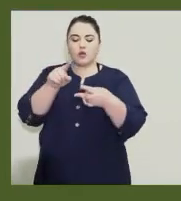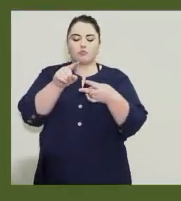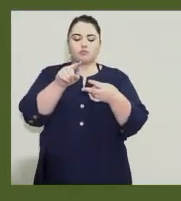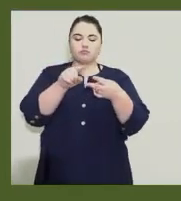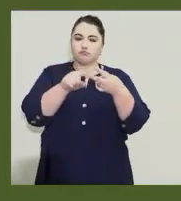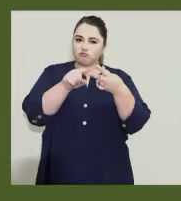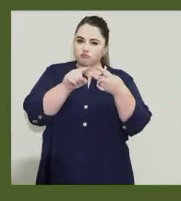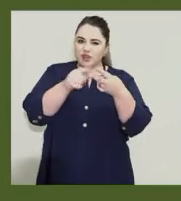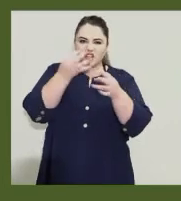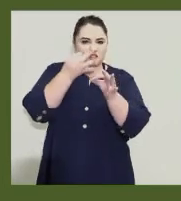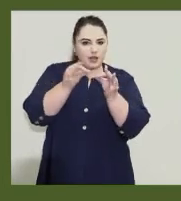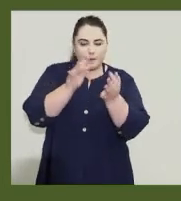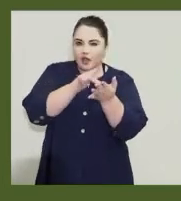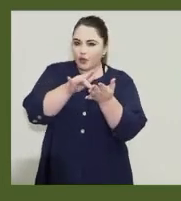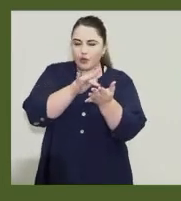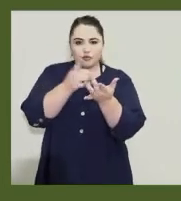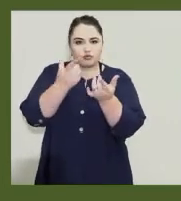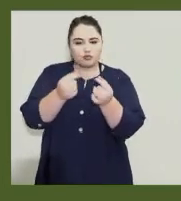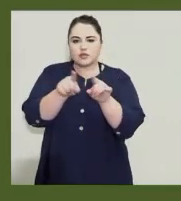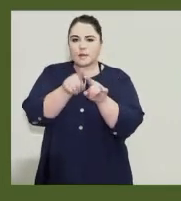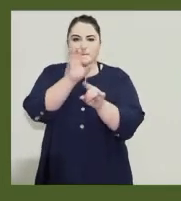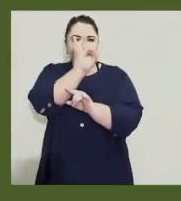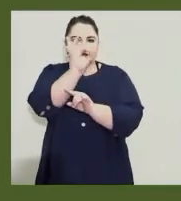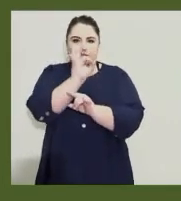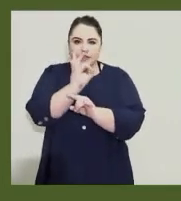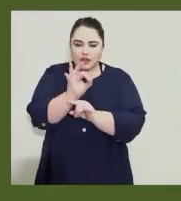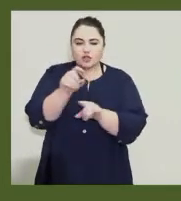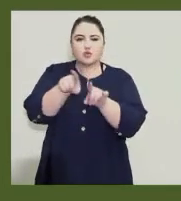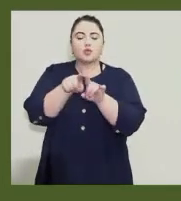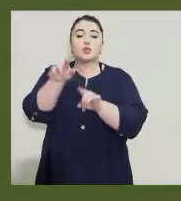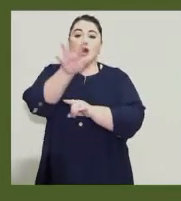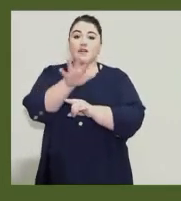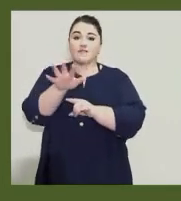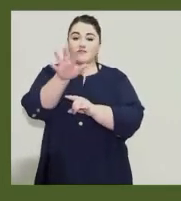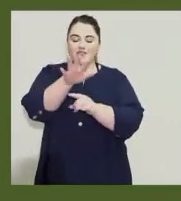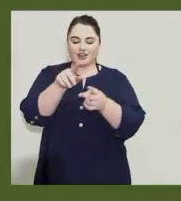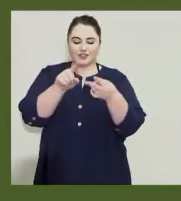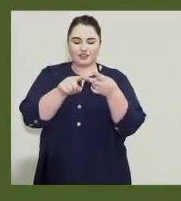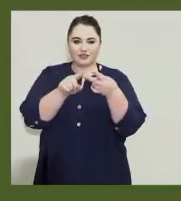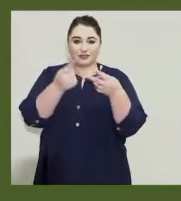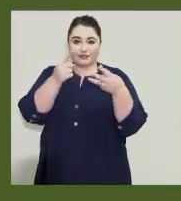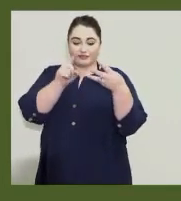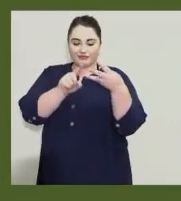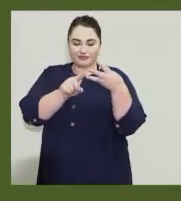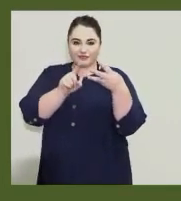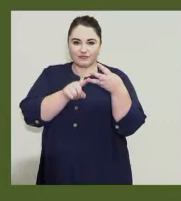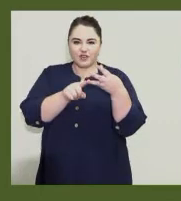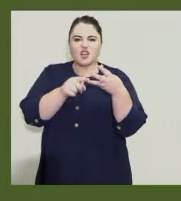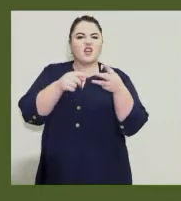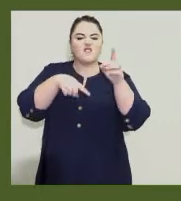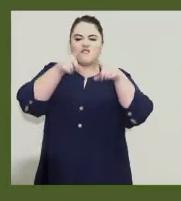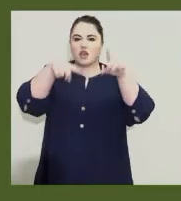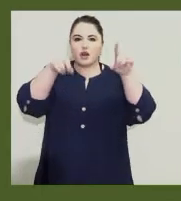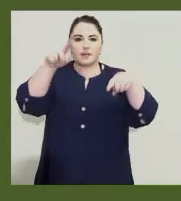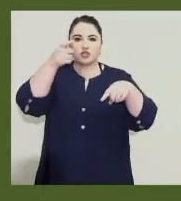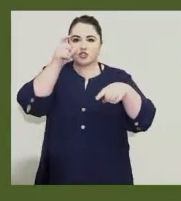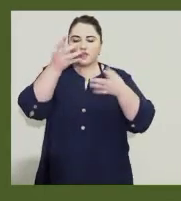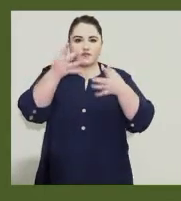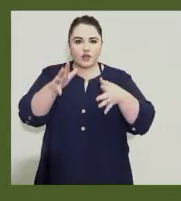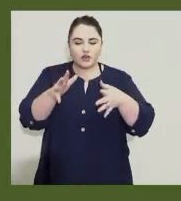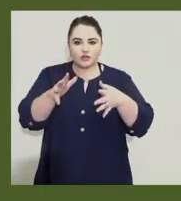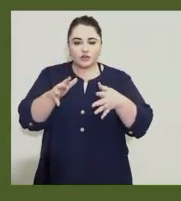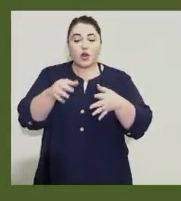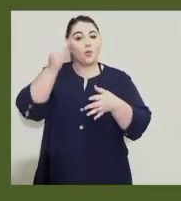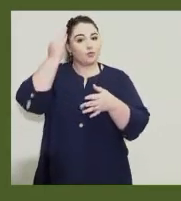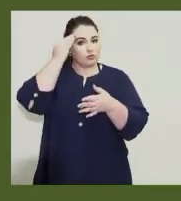simple calculations such as percentage, and we discussed average. We have looked at the variables. We've spoken